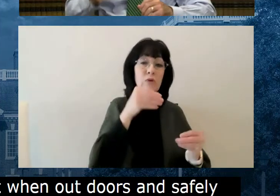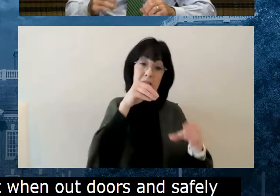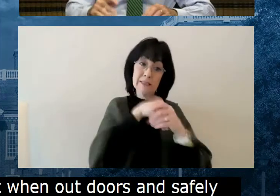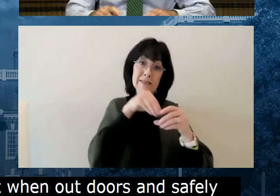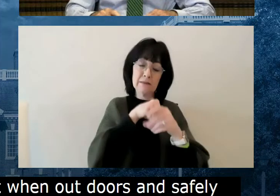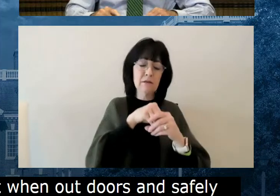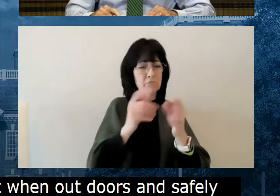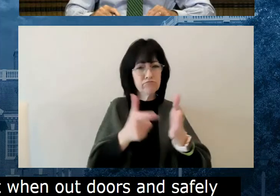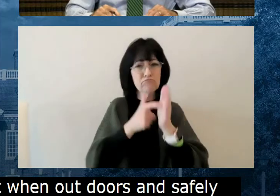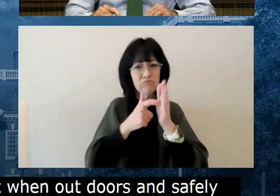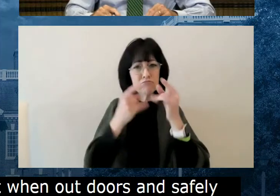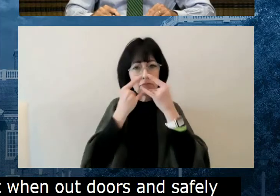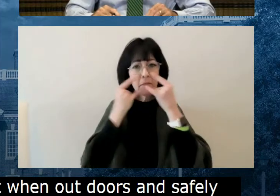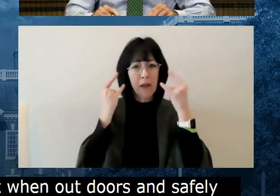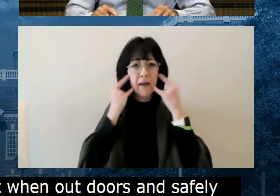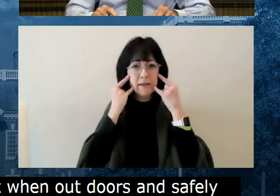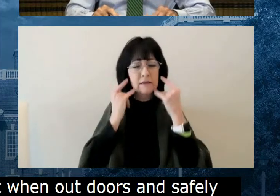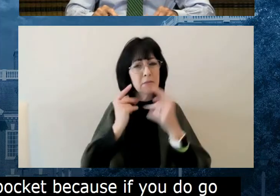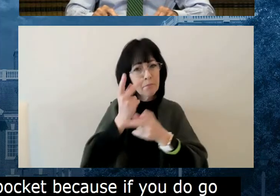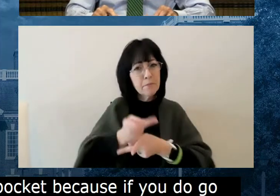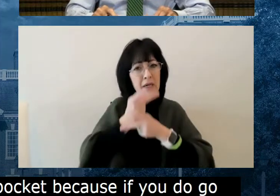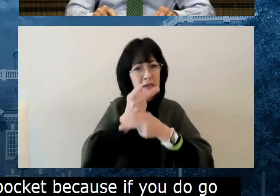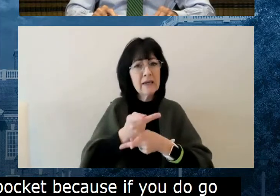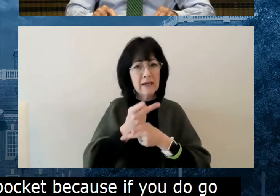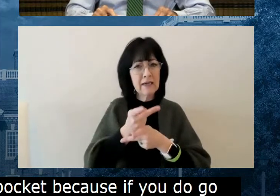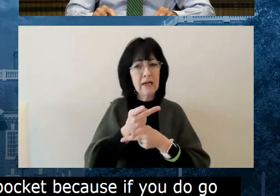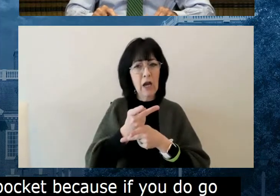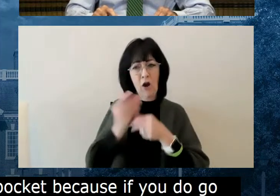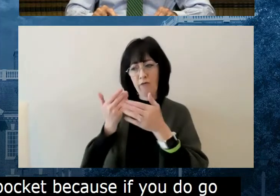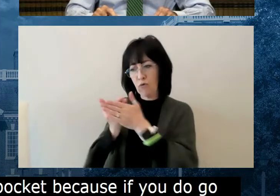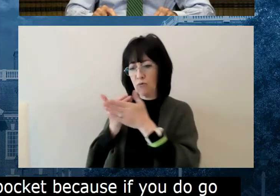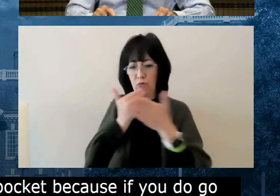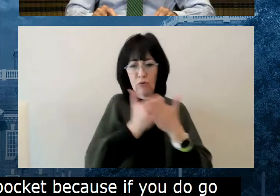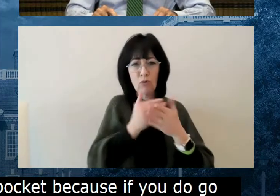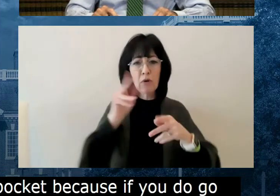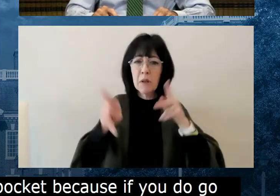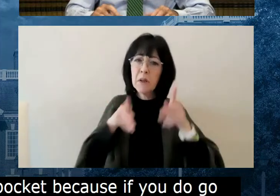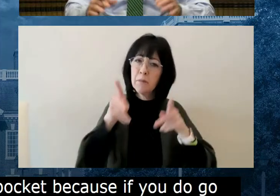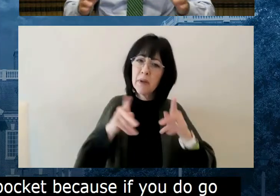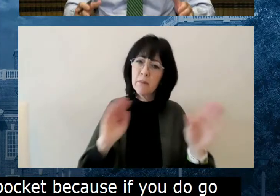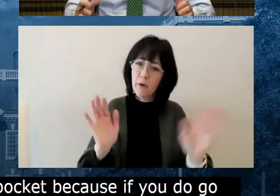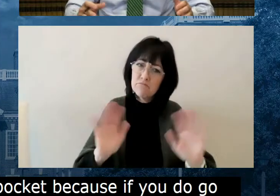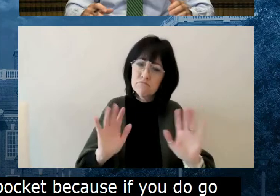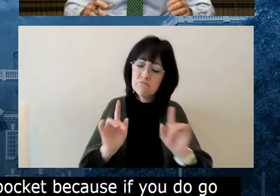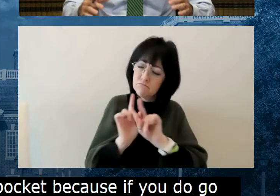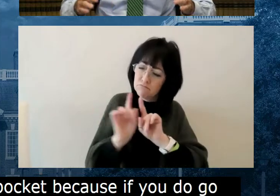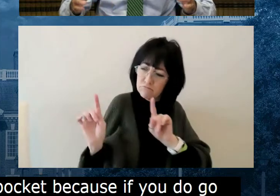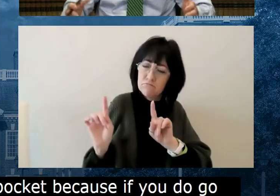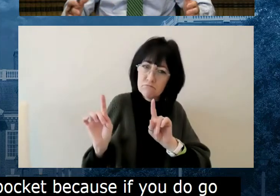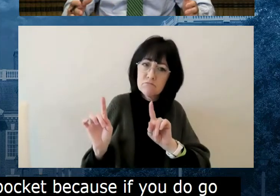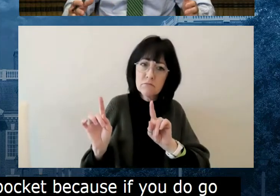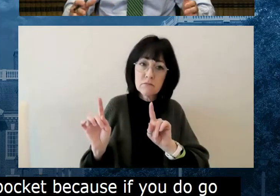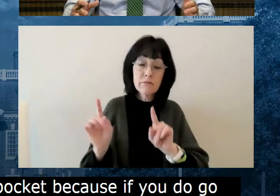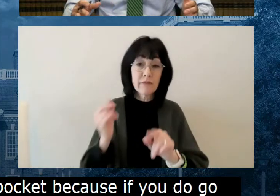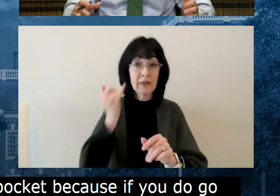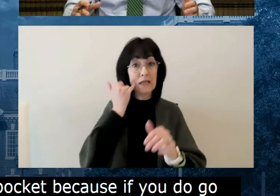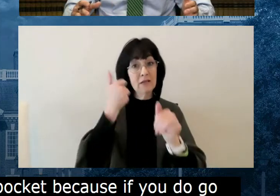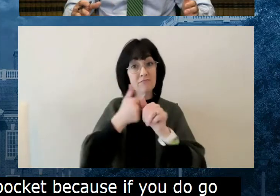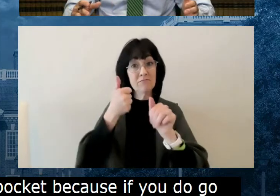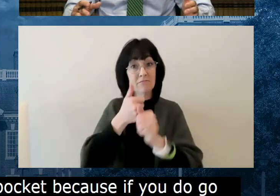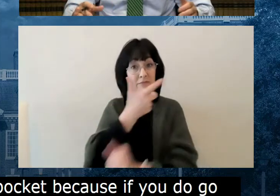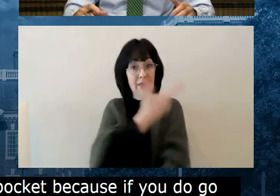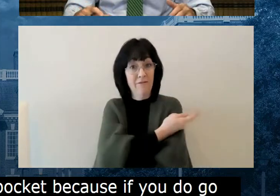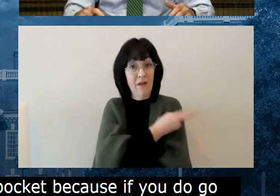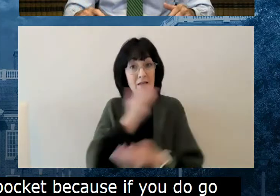just be careful about keeping social distancing. And particularly those, if you're vaccinated, you're going to be much more comfortable on